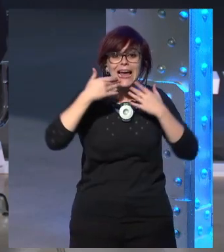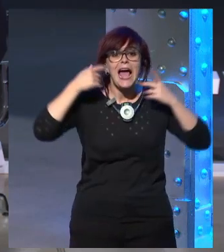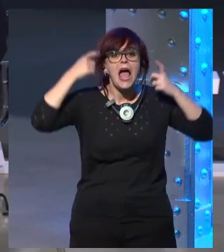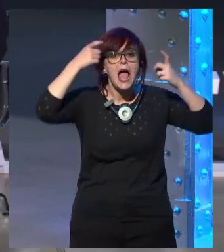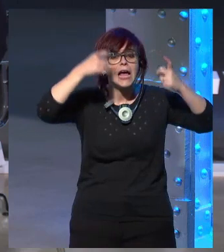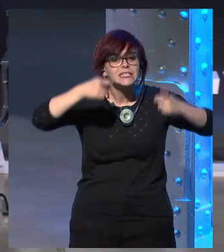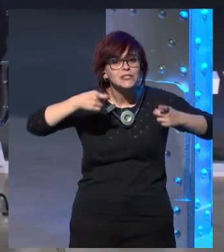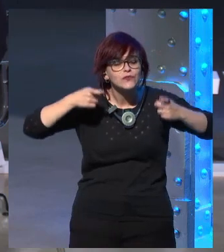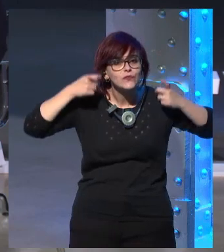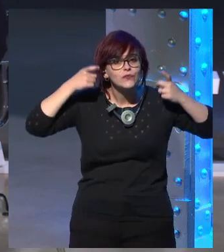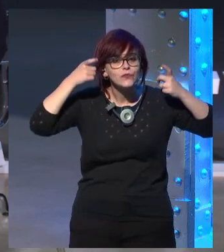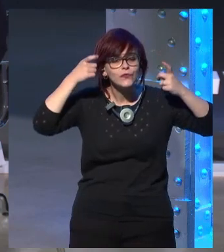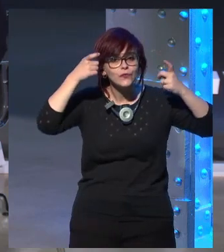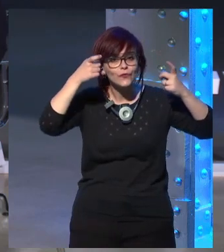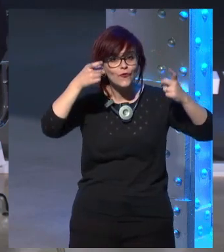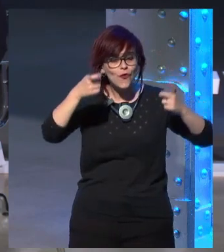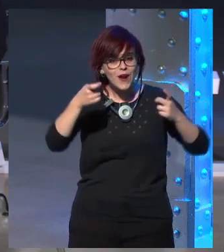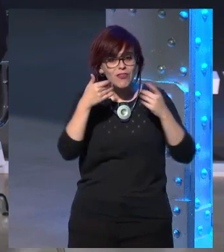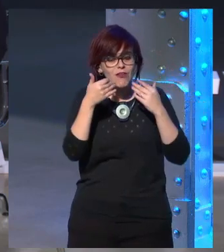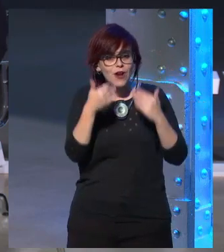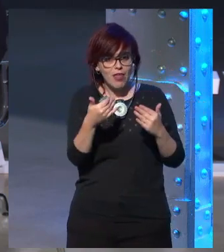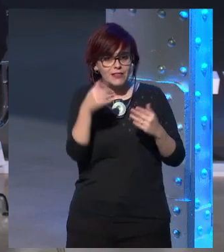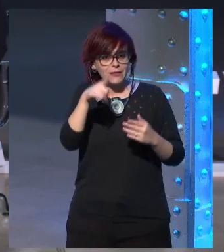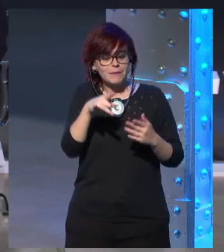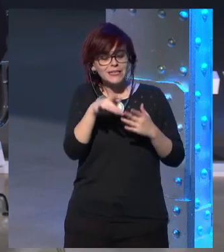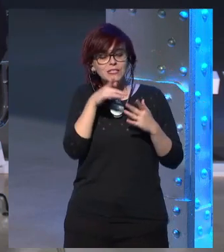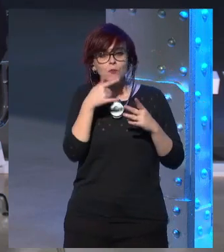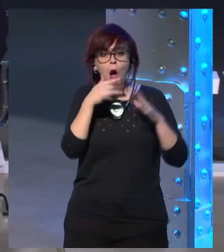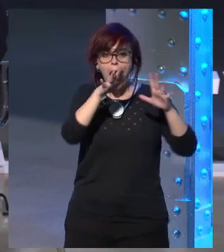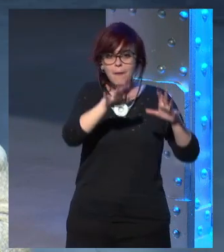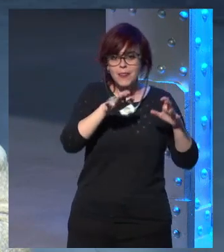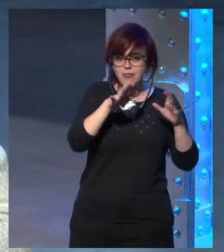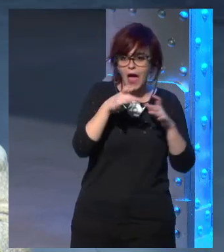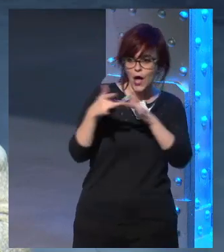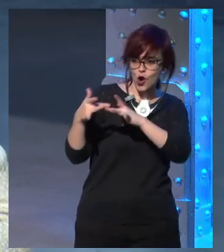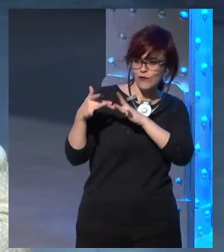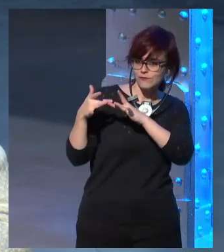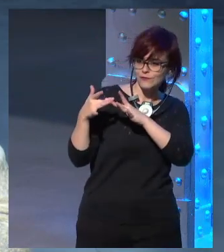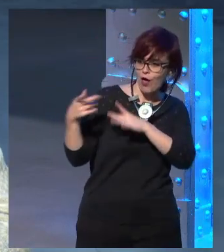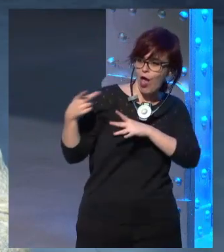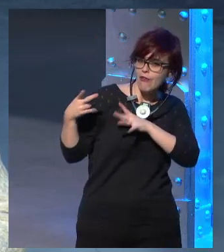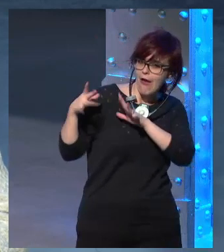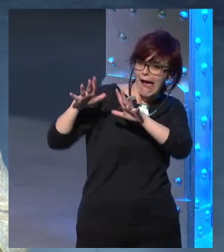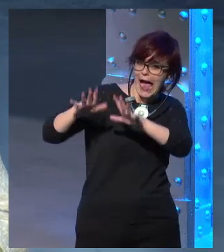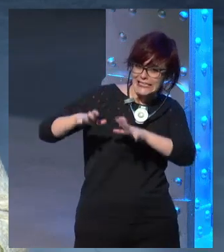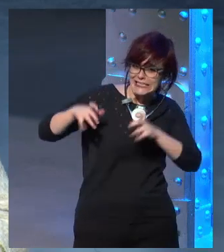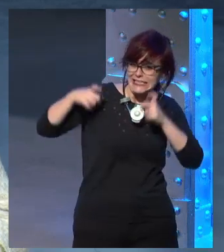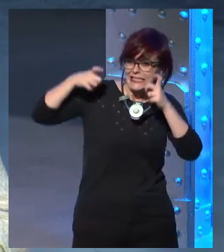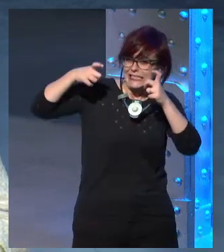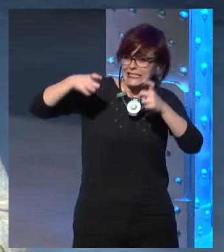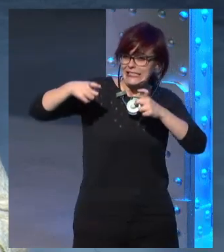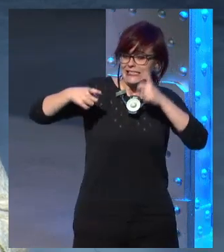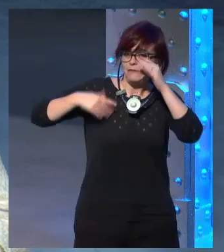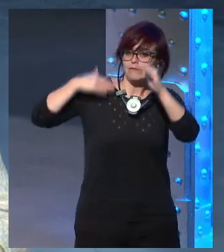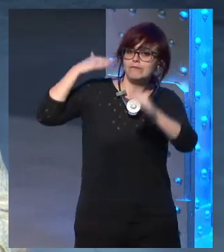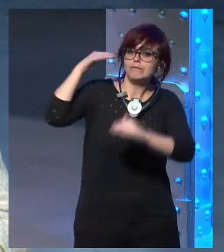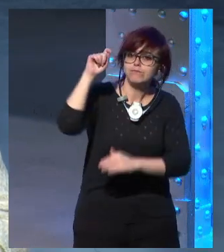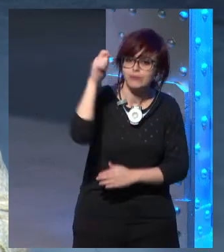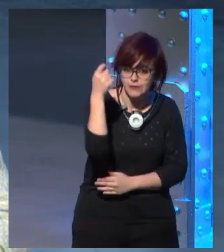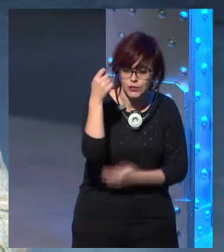learning experience. Some of the things that we have done in our work that we have found translate into